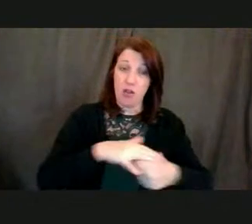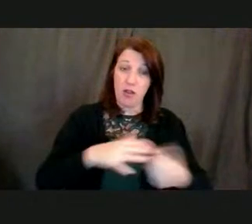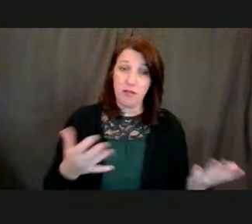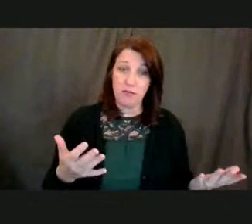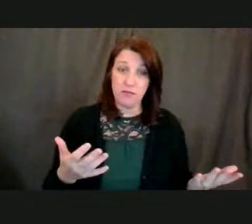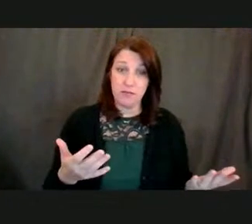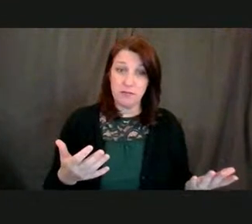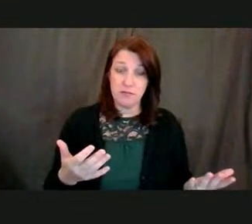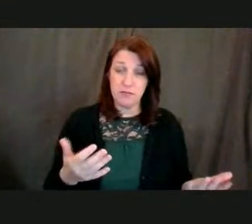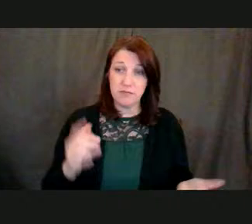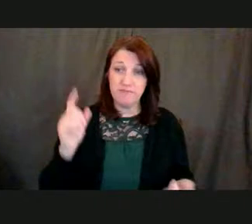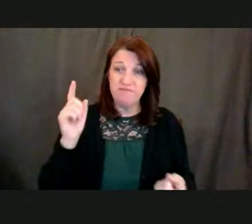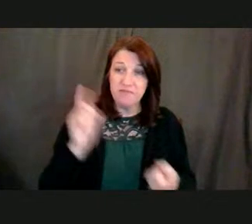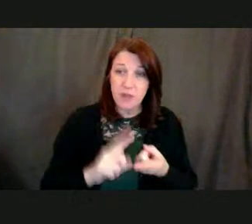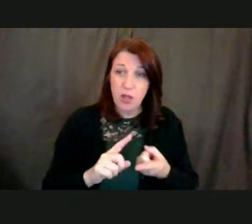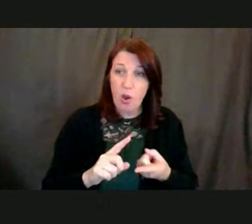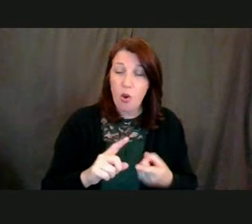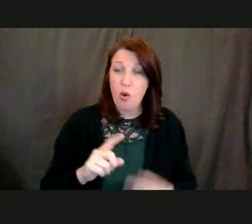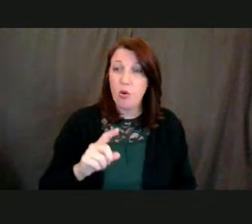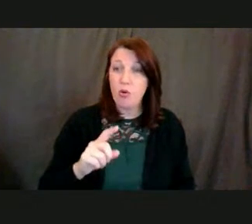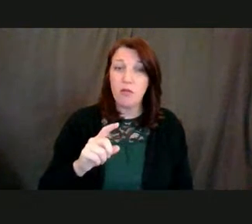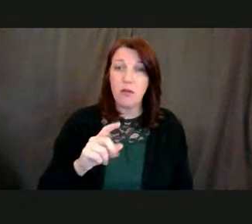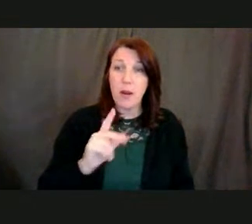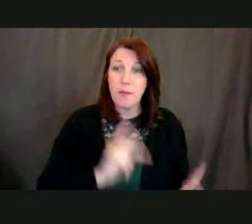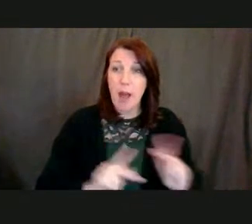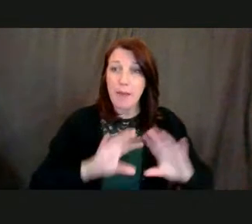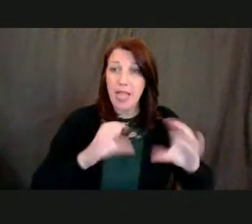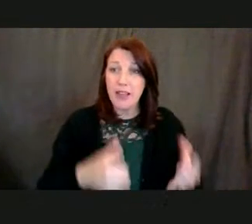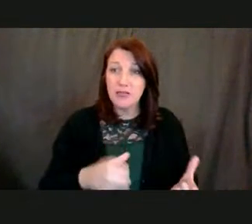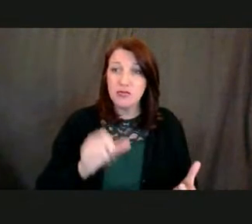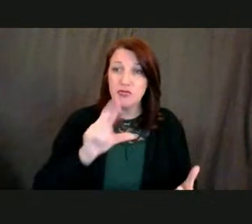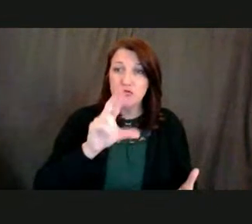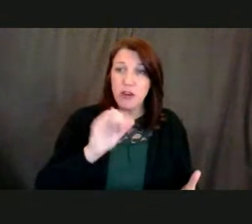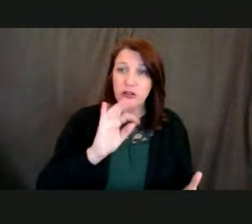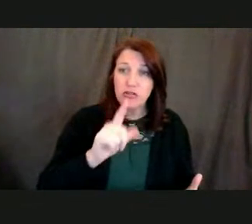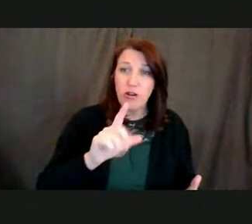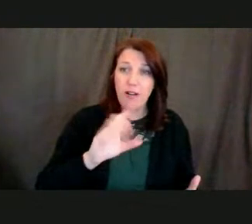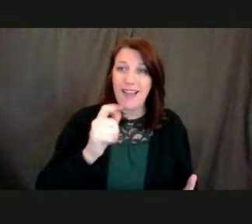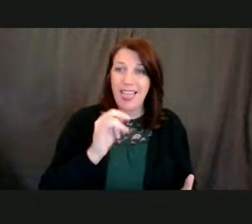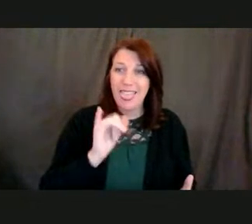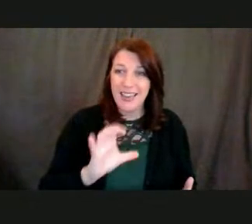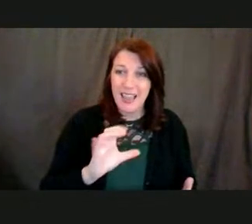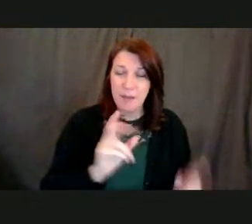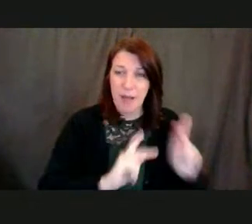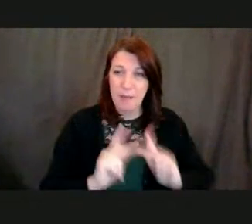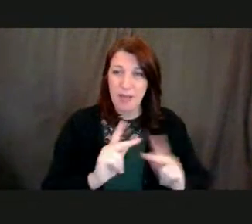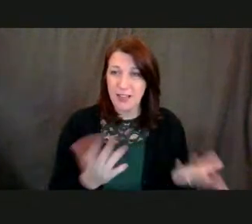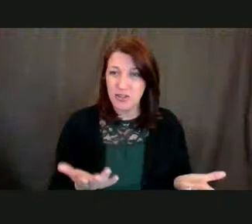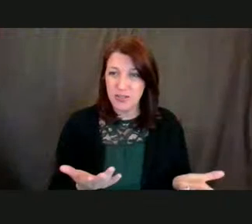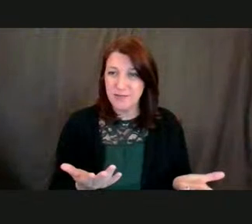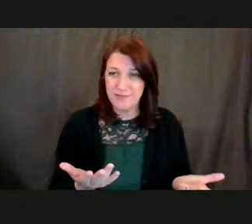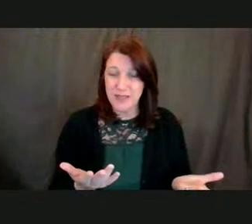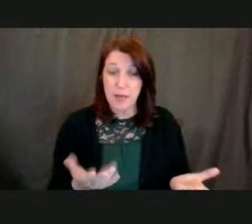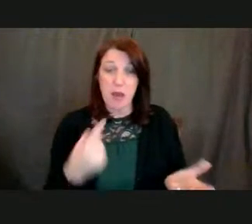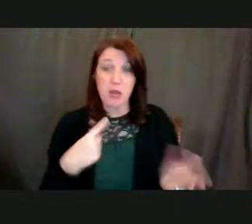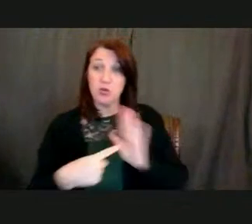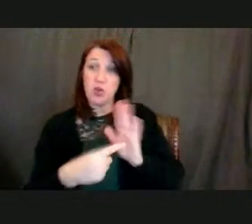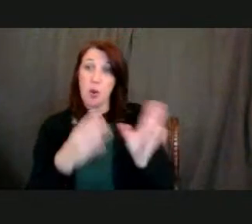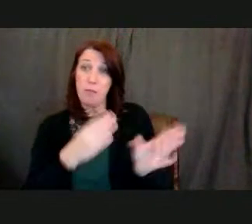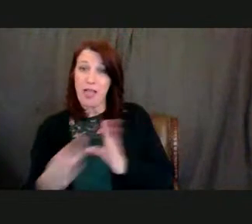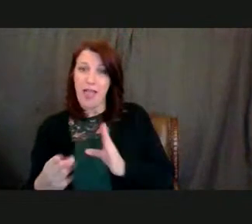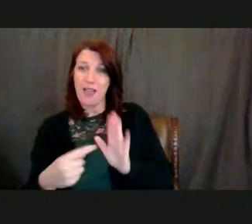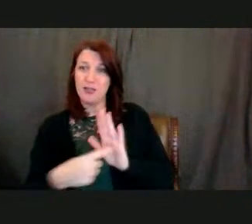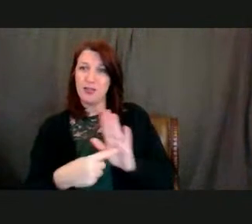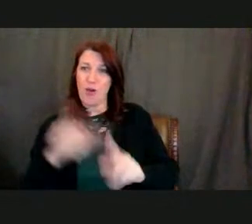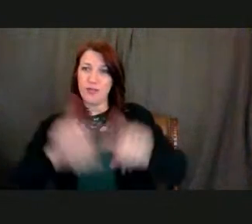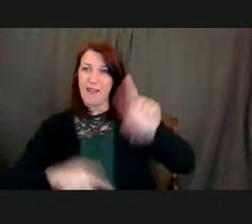very low racial and ethnic minority populations, and you have proposed a plan which indicates, a diverse sample. You haven't